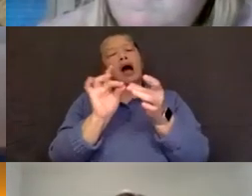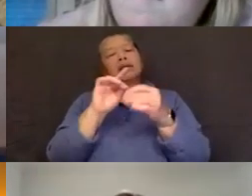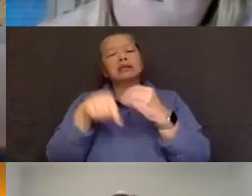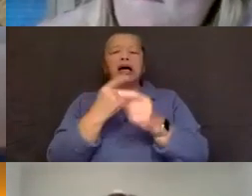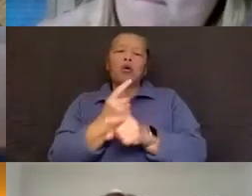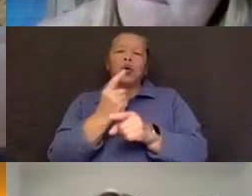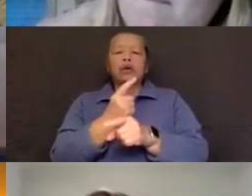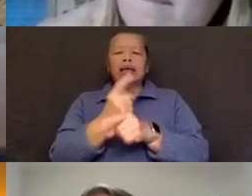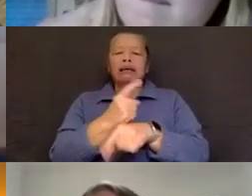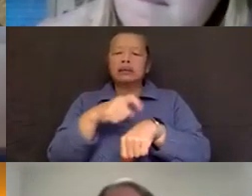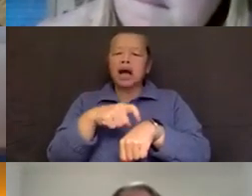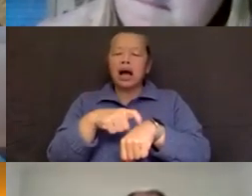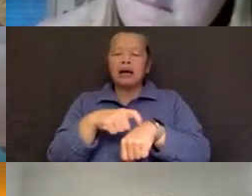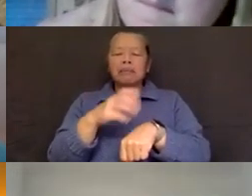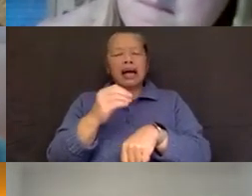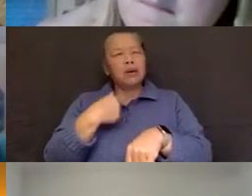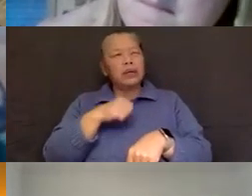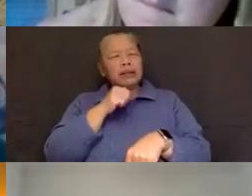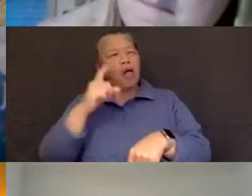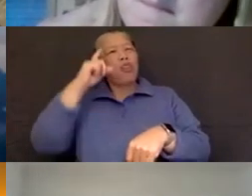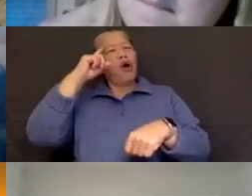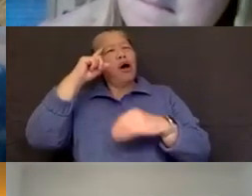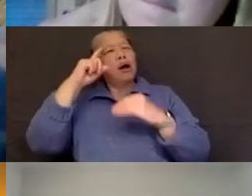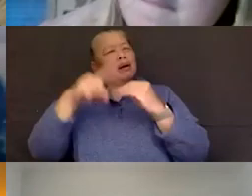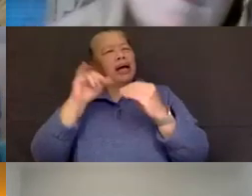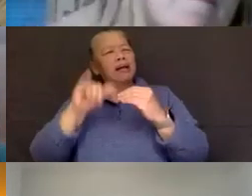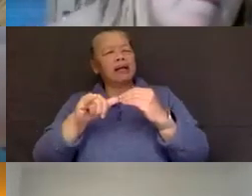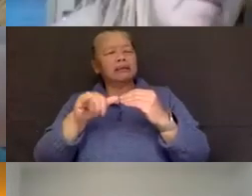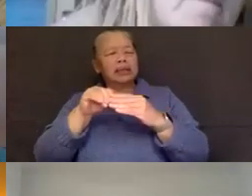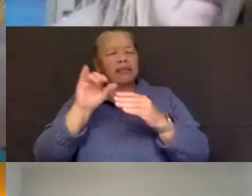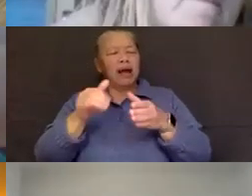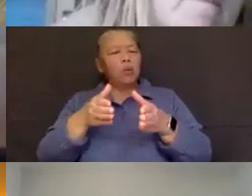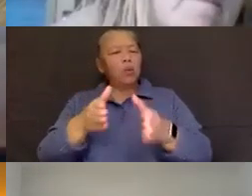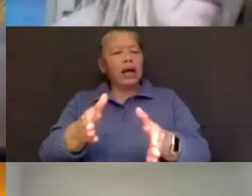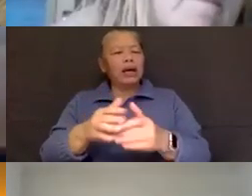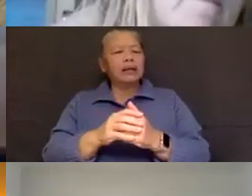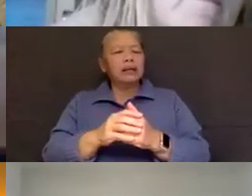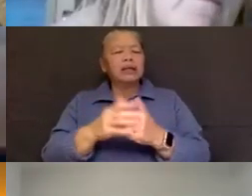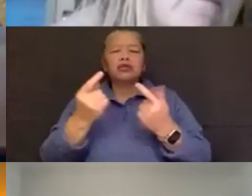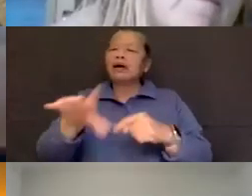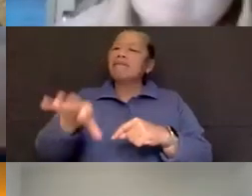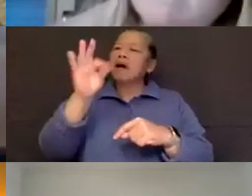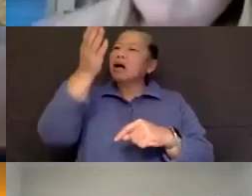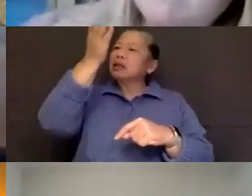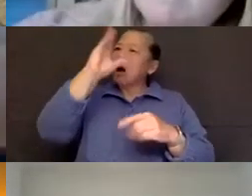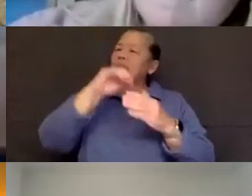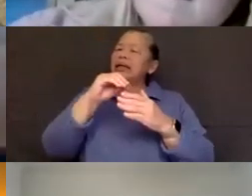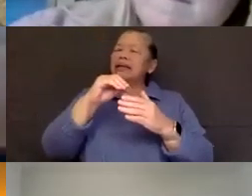hadn't thought of it quite that way before, as just finding God in the ordinary of our lives,